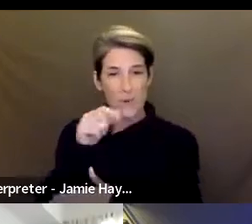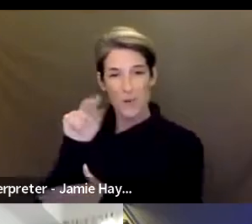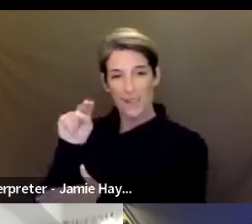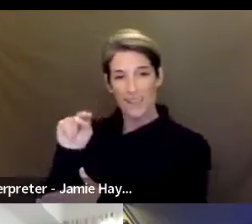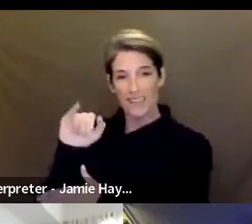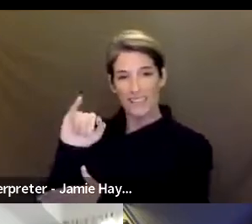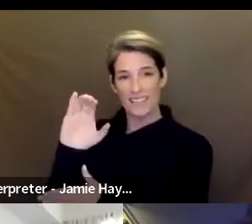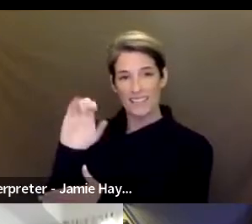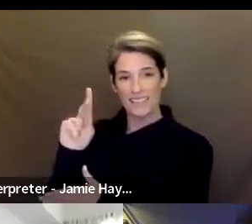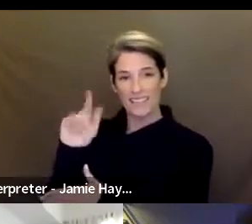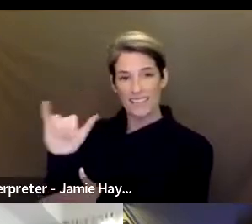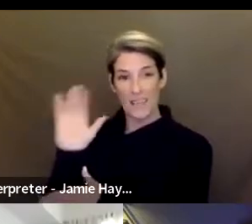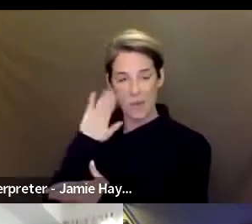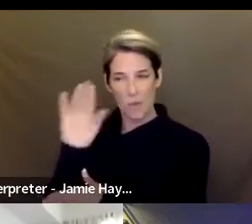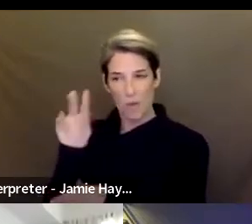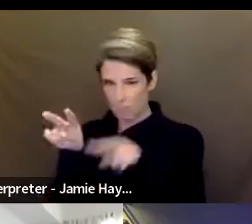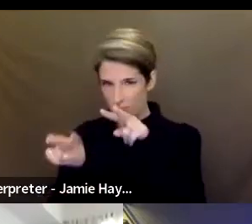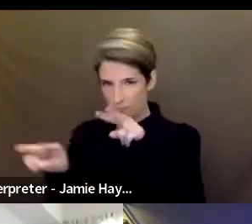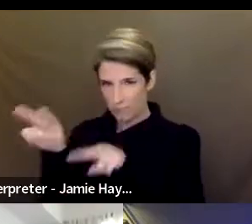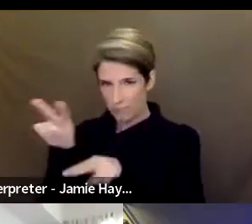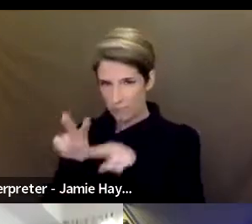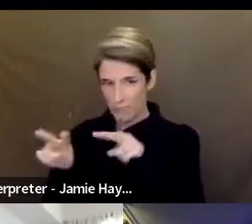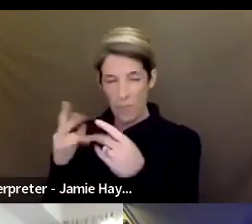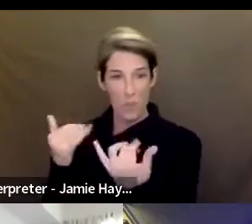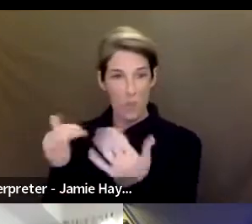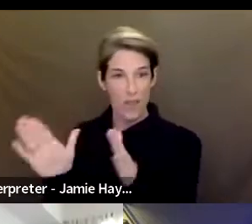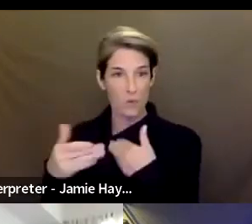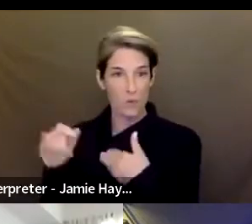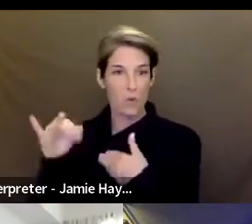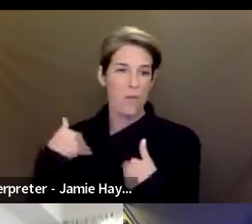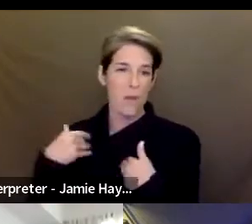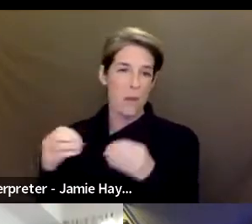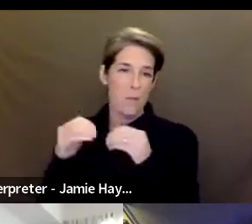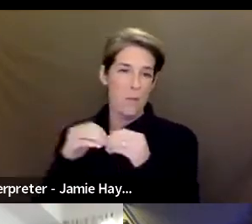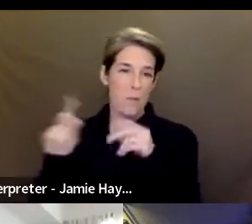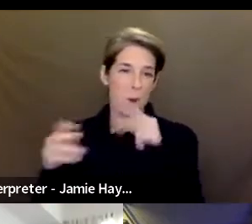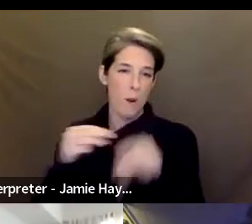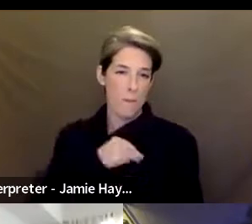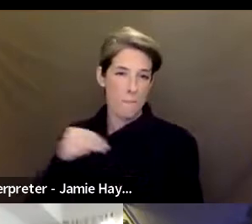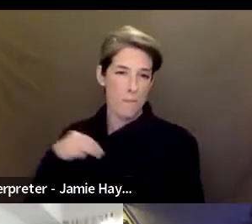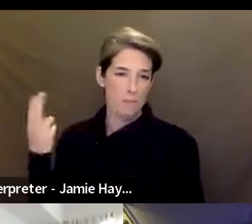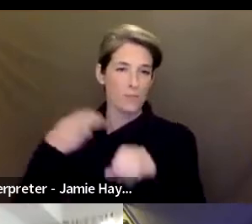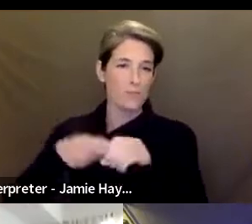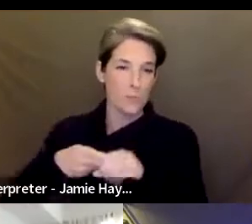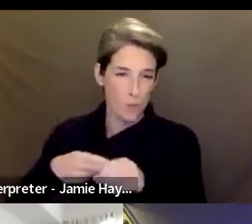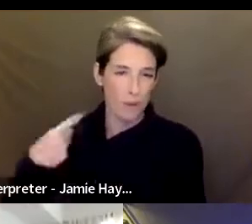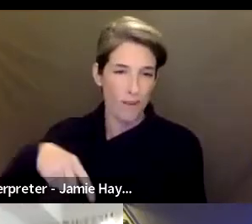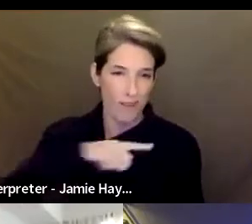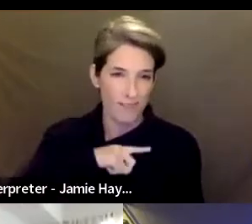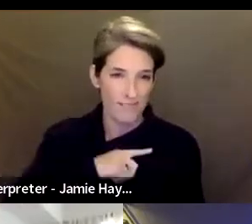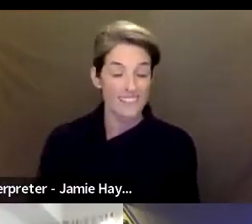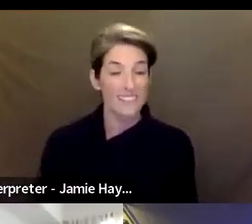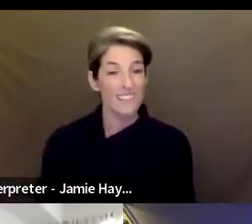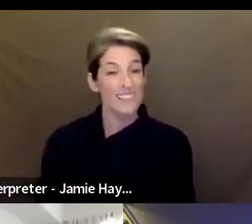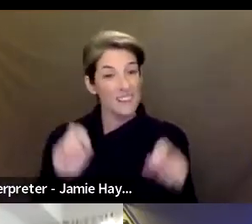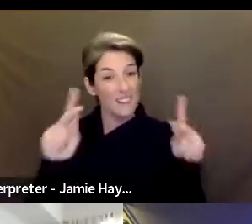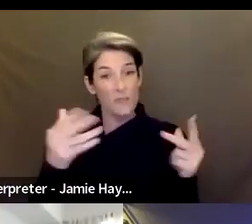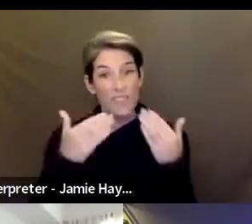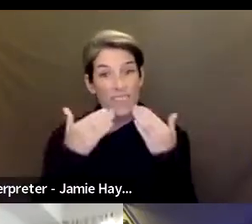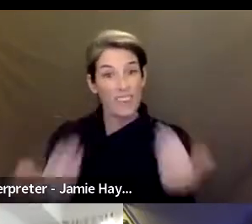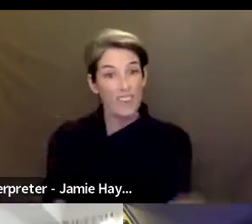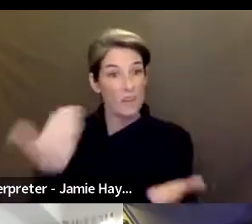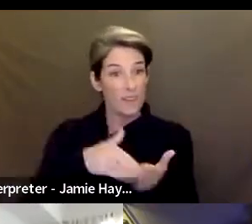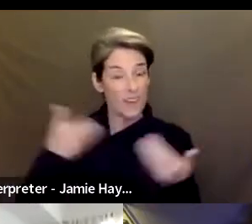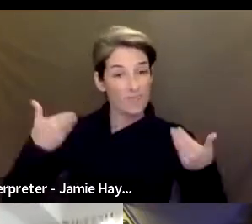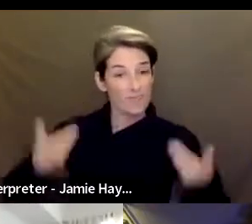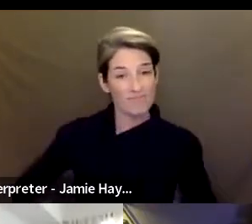keep an eye on the waiting room in case we have some other people coming in. So again, thank you so much. My